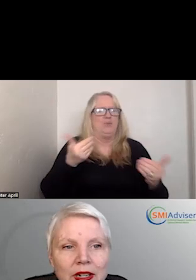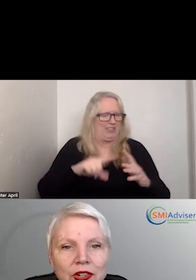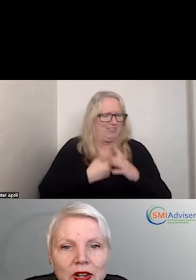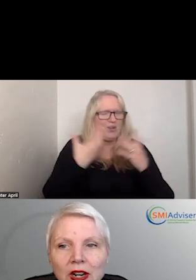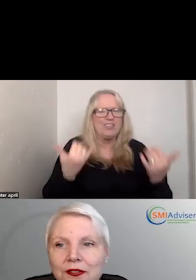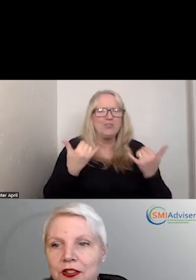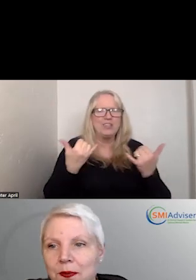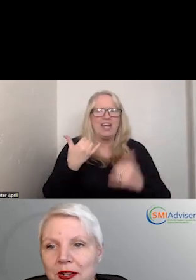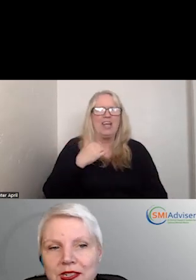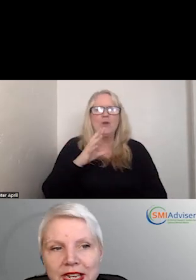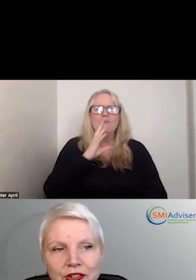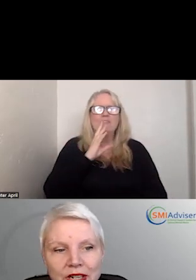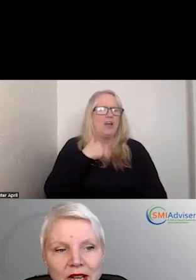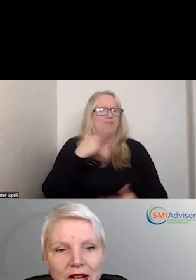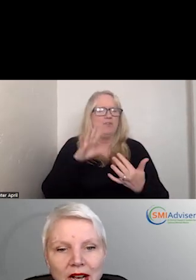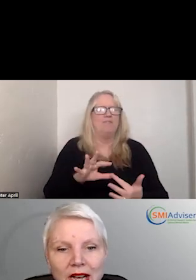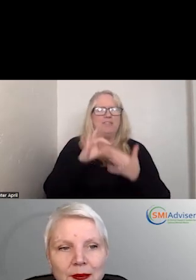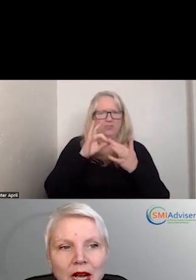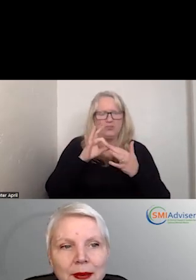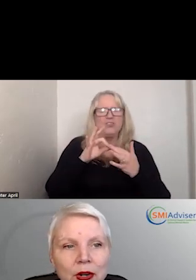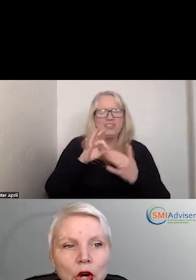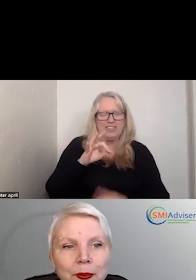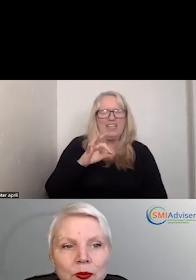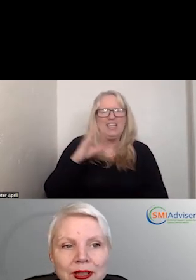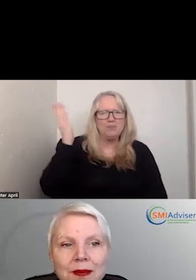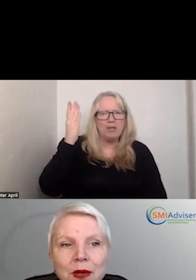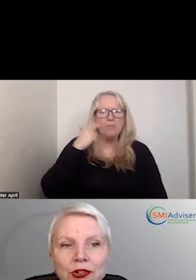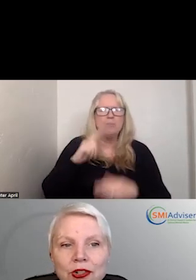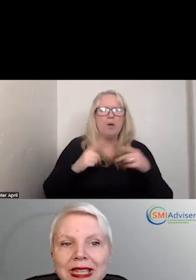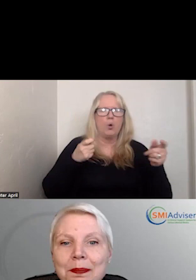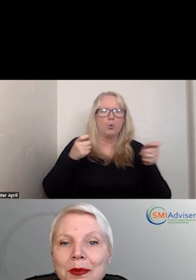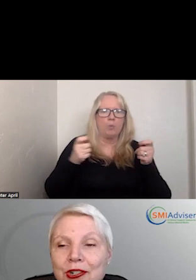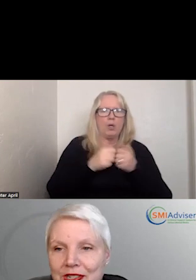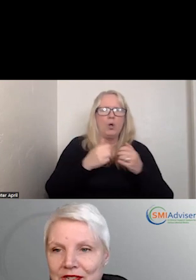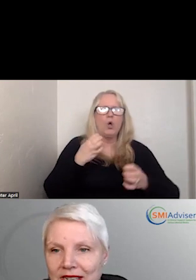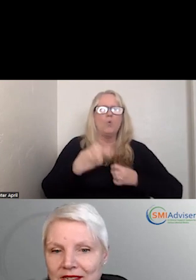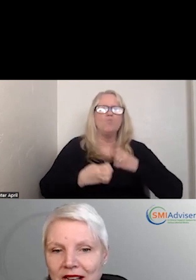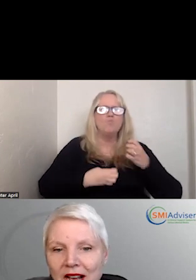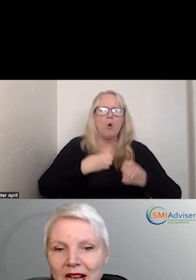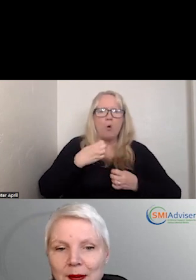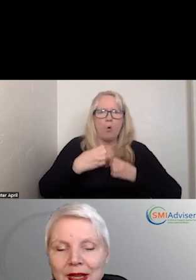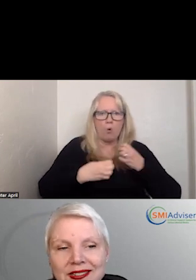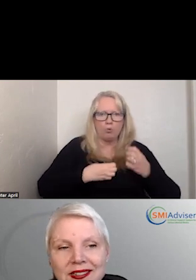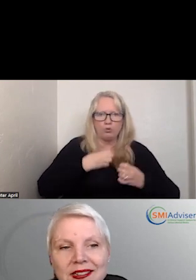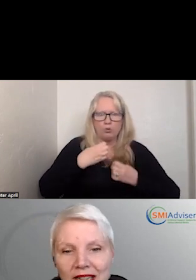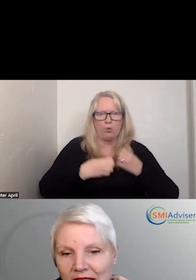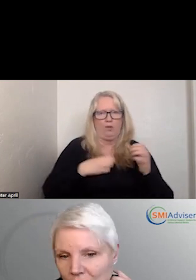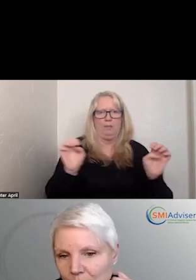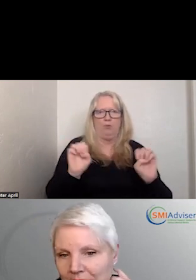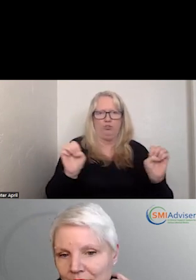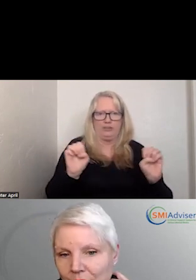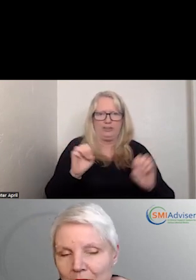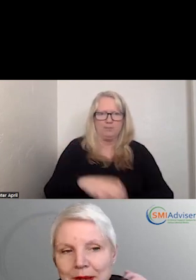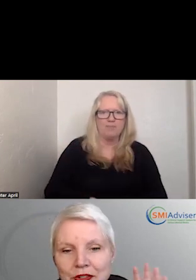Today, we're going to talk our featured presentation about coping with emotional emergencies. And this is a